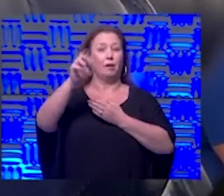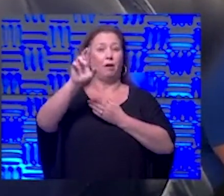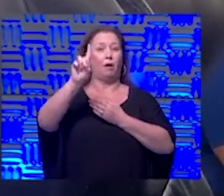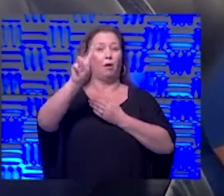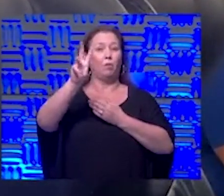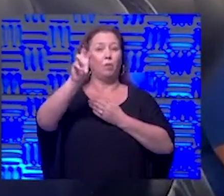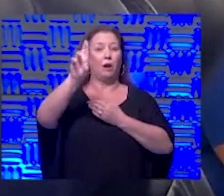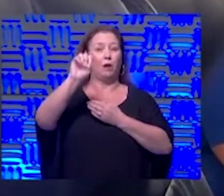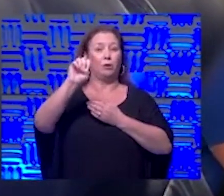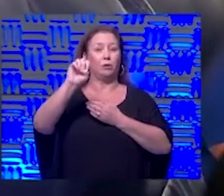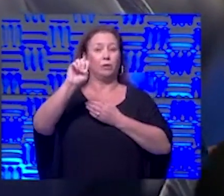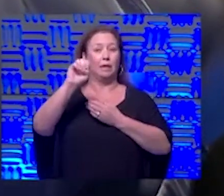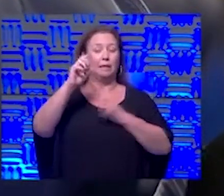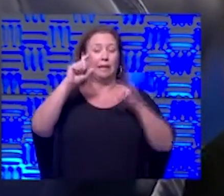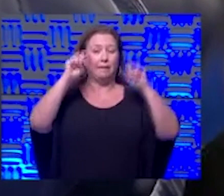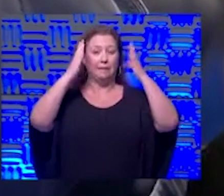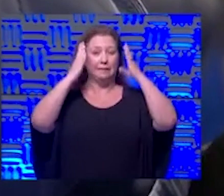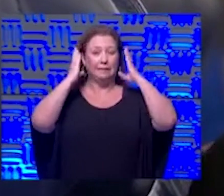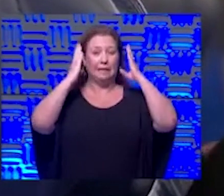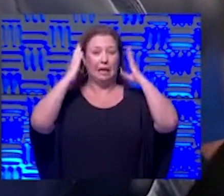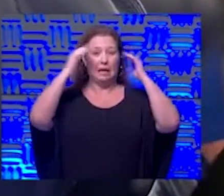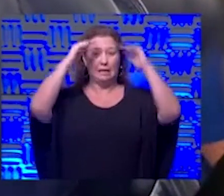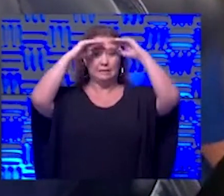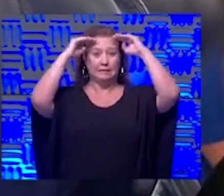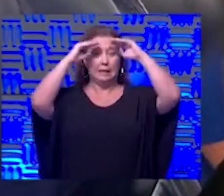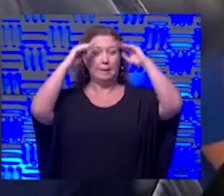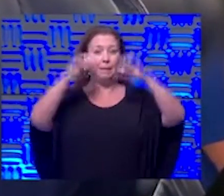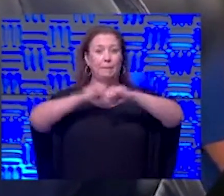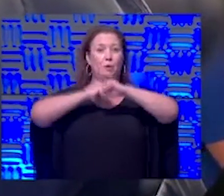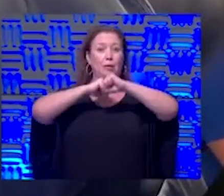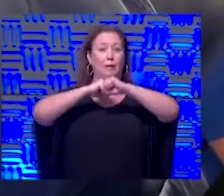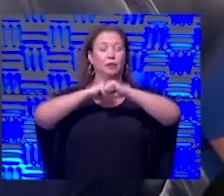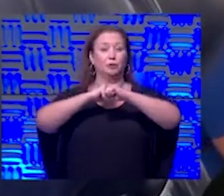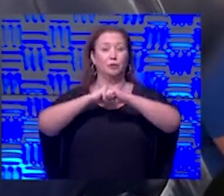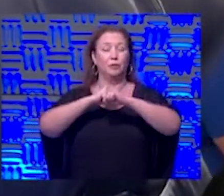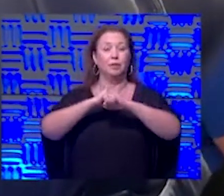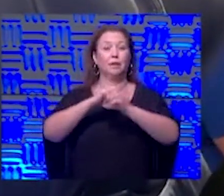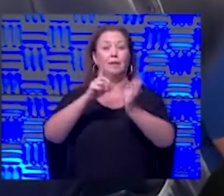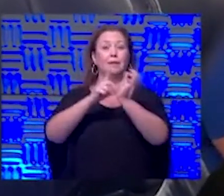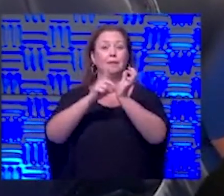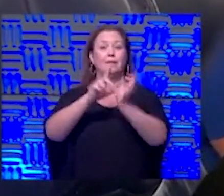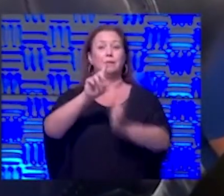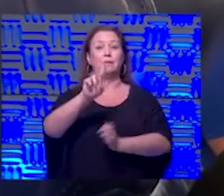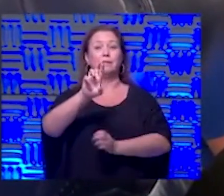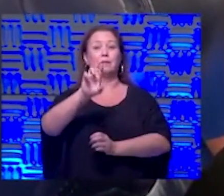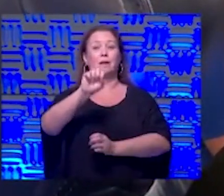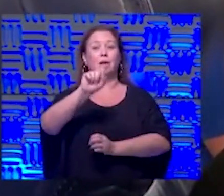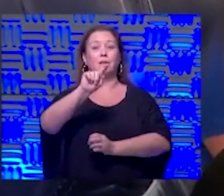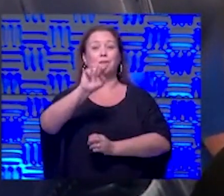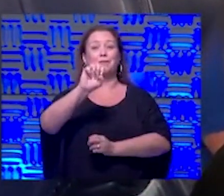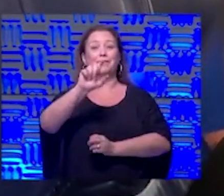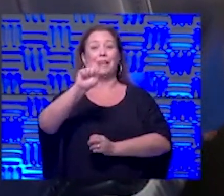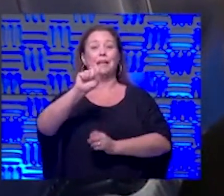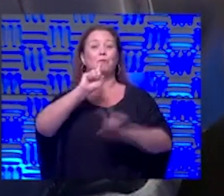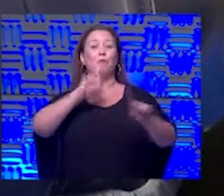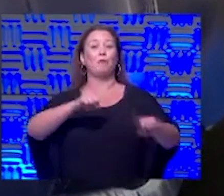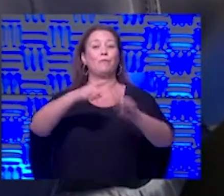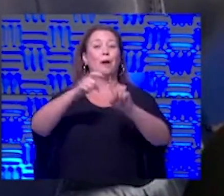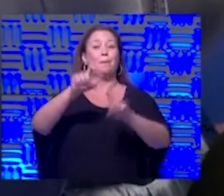store. Again, they have side and top protection. Even Dr. Stites said he ordered his off of Amazon.